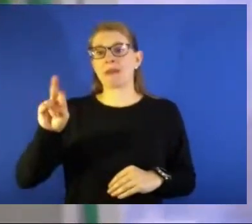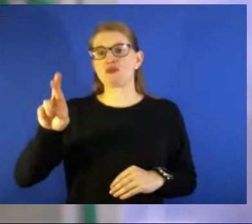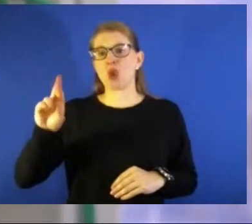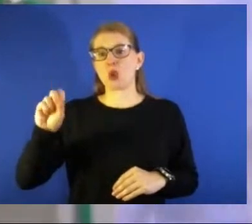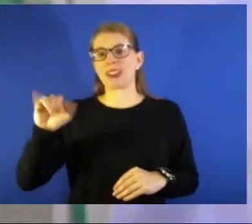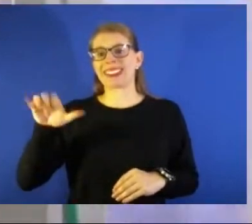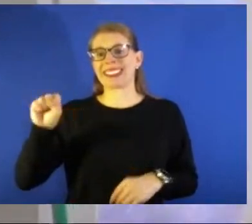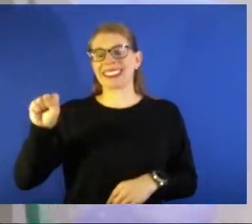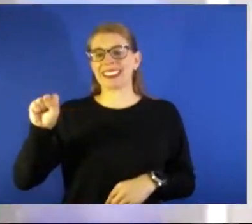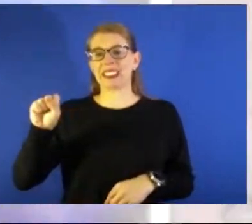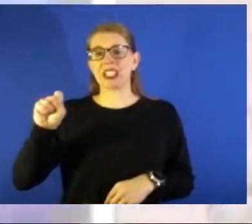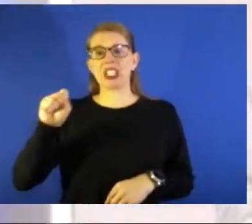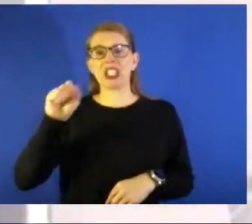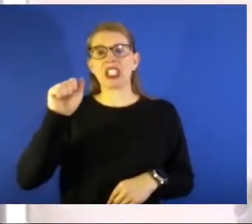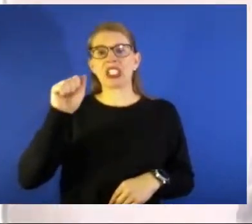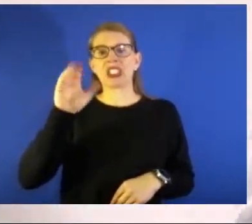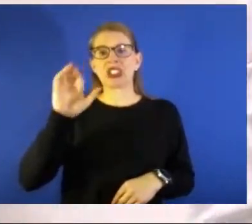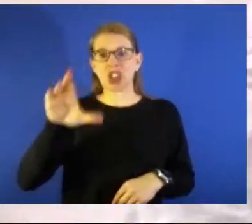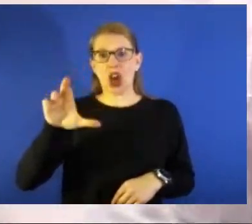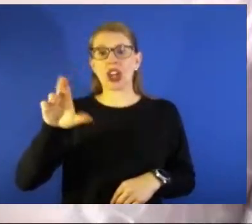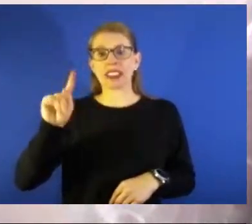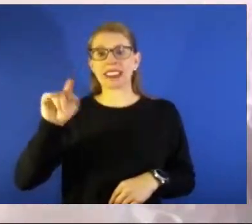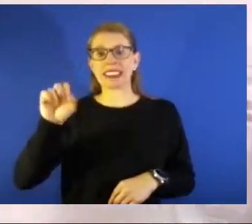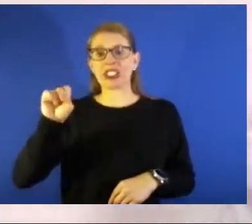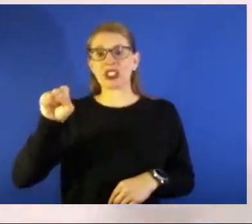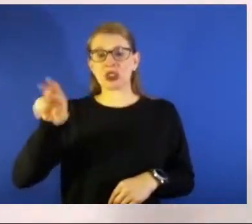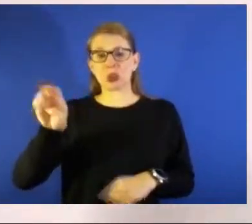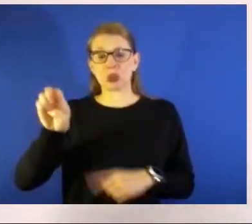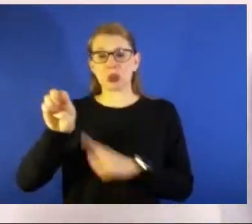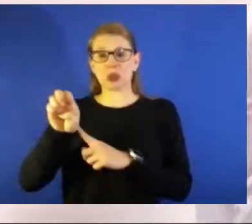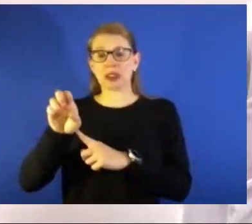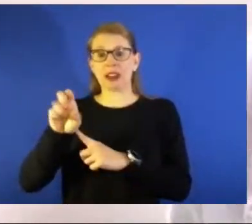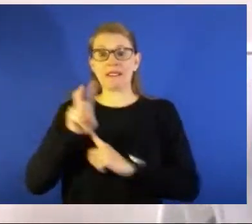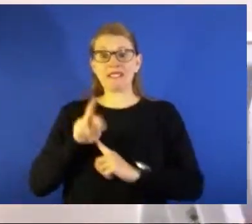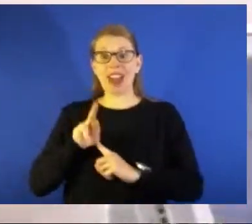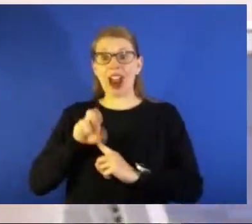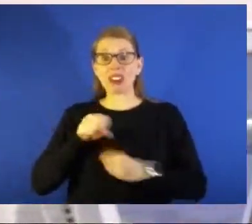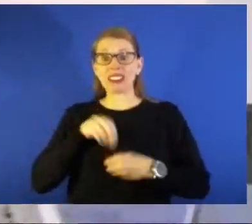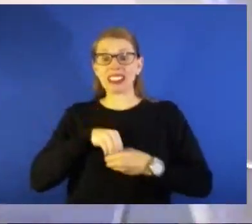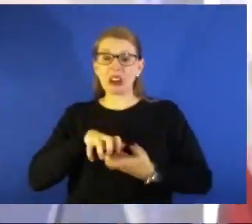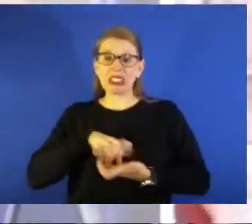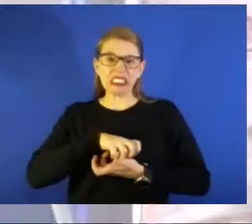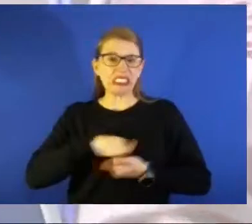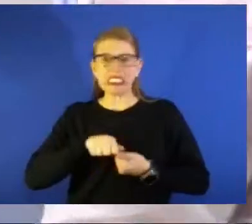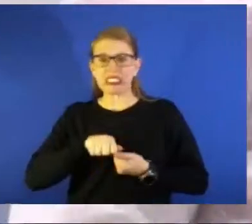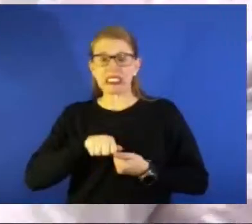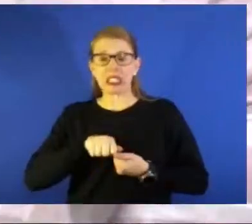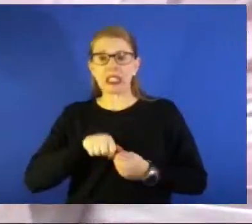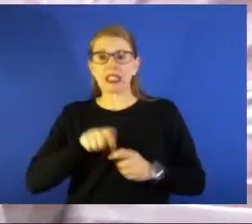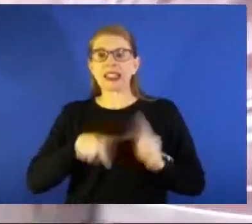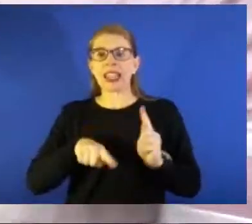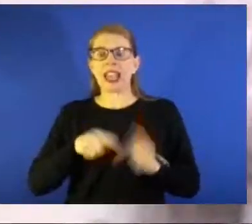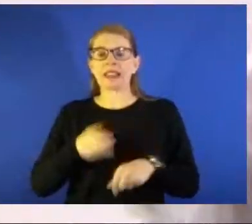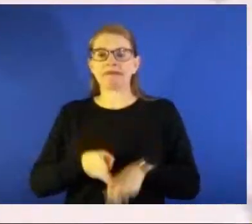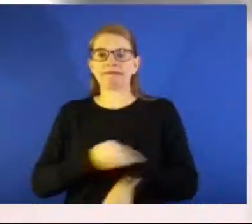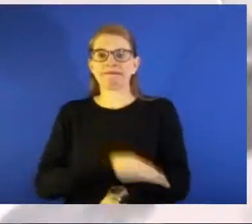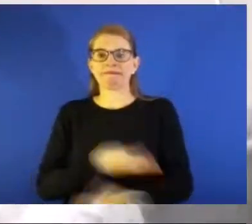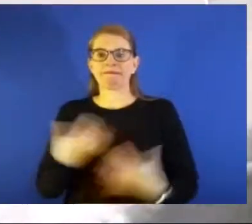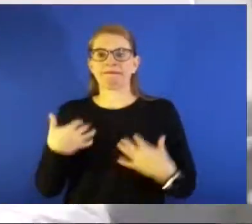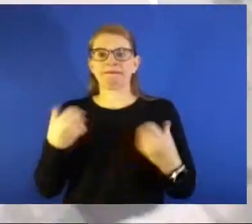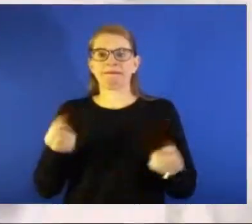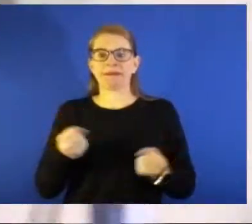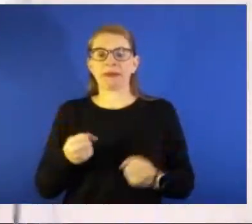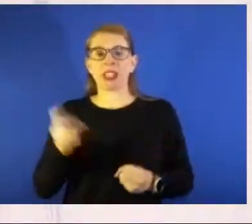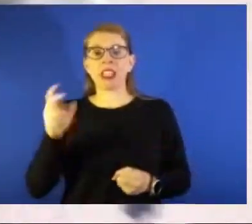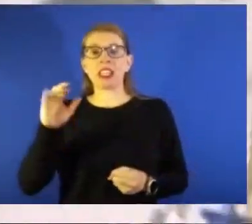body's incurred from the virus being in there is irreversible. Well, that's my next question, and it's from Gary, one of our viewers this morning,